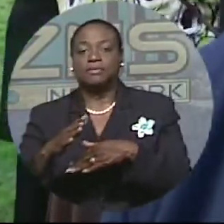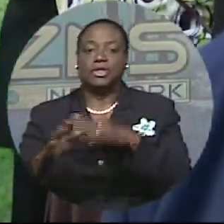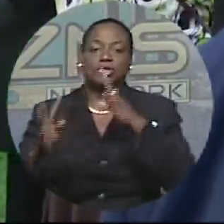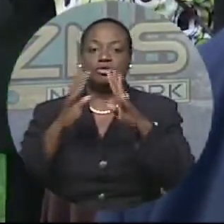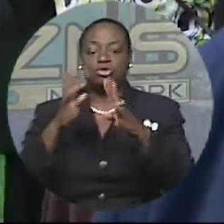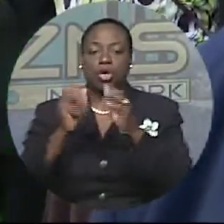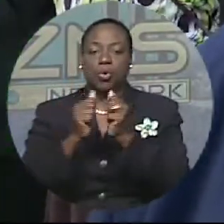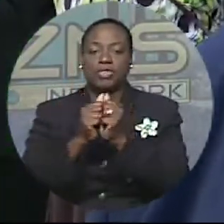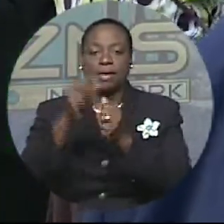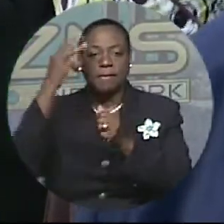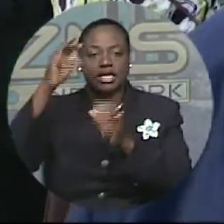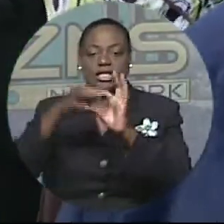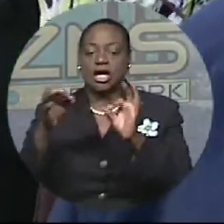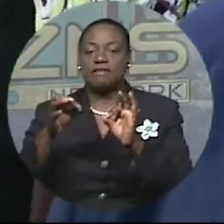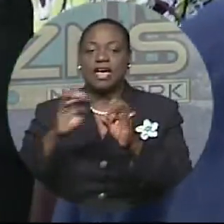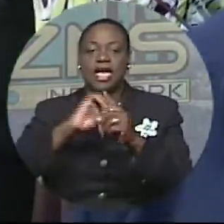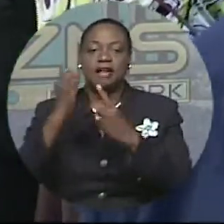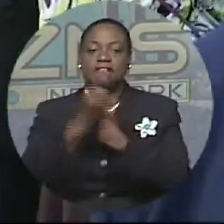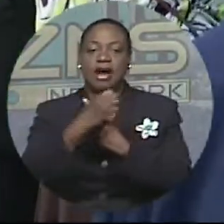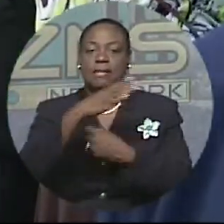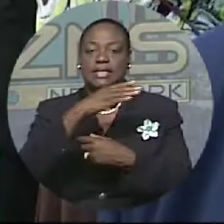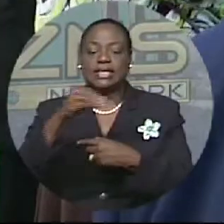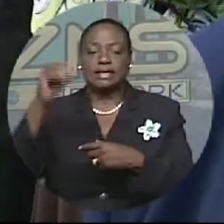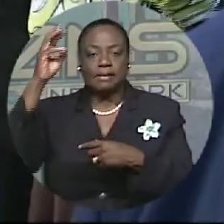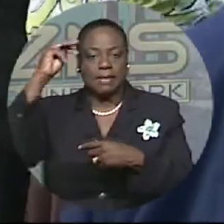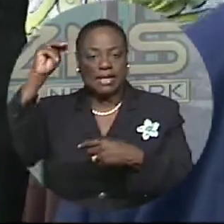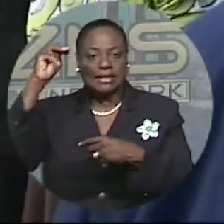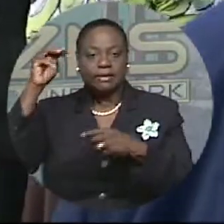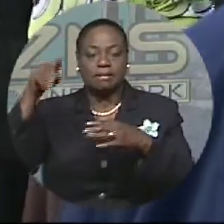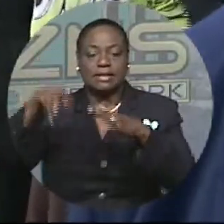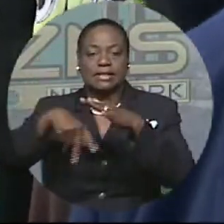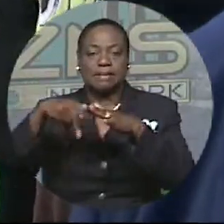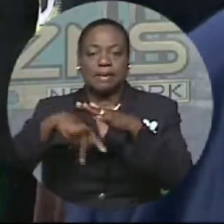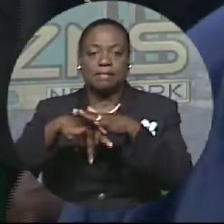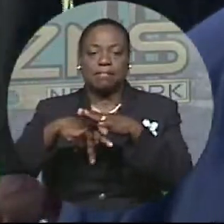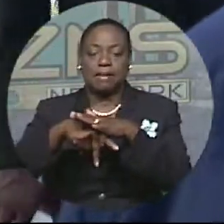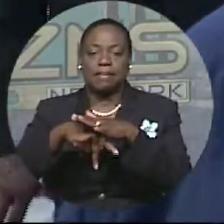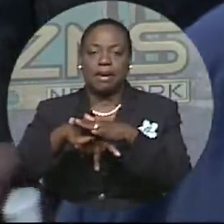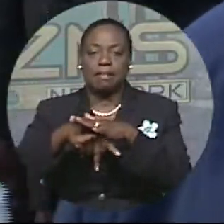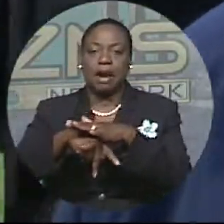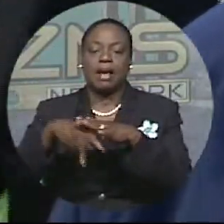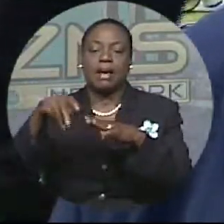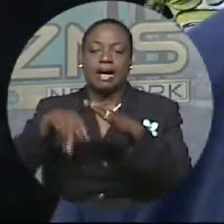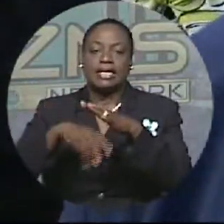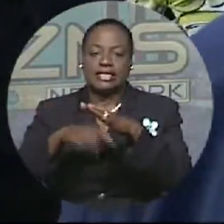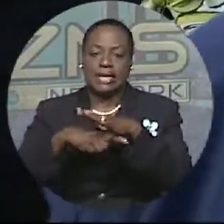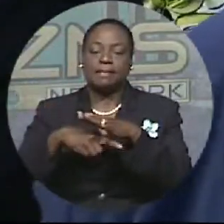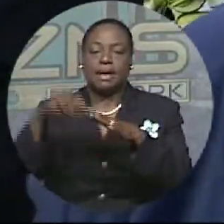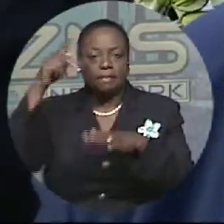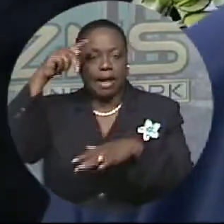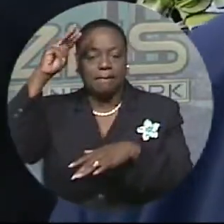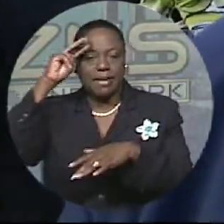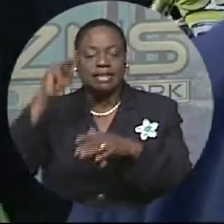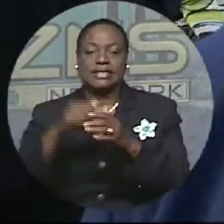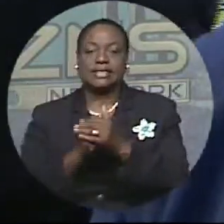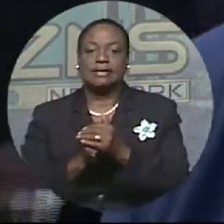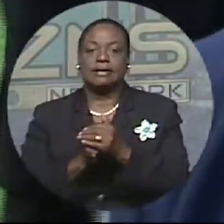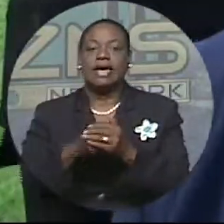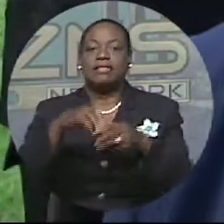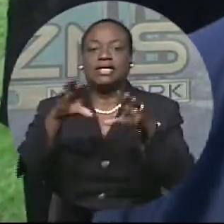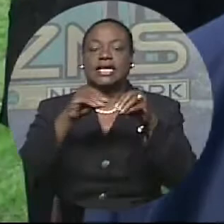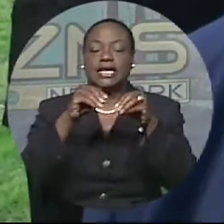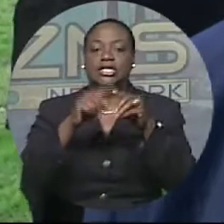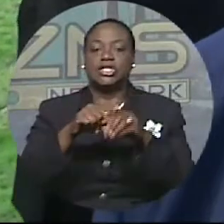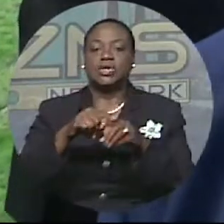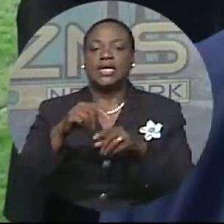Minister. They took the iguanas, led by Director of BEST, Mr. Philip Weish, to San Salvador, where they were finally